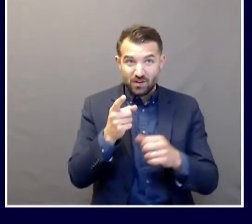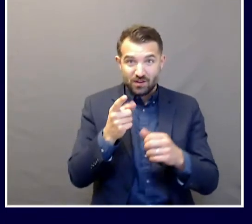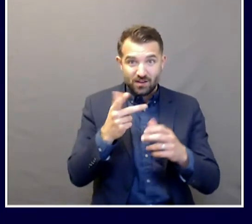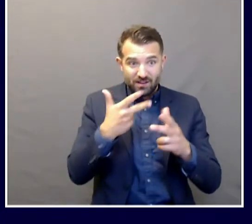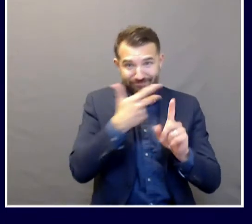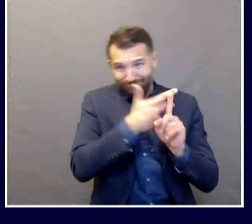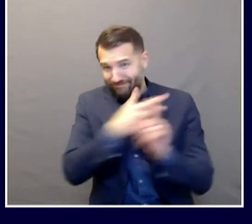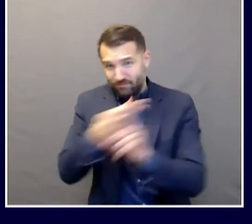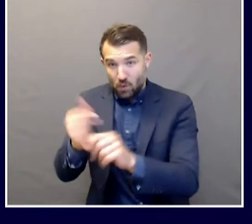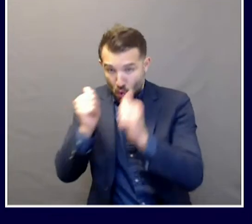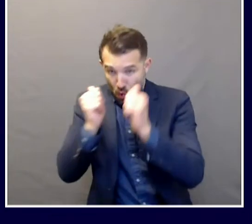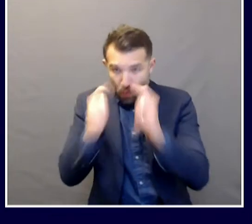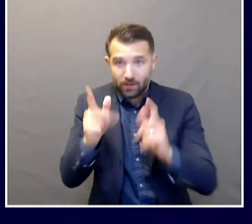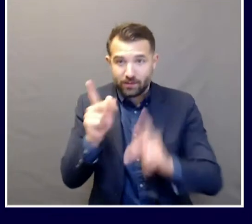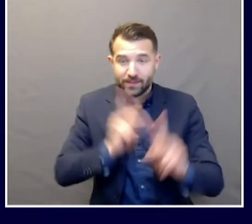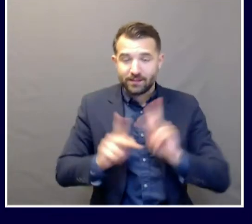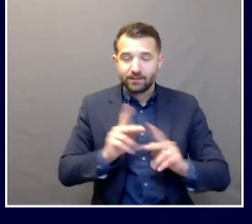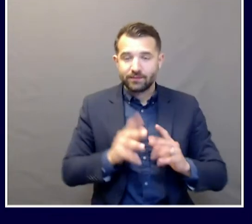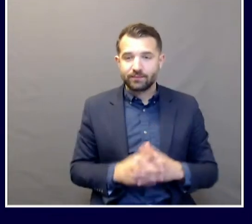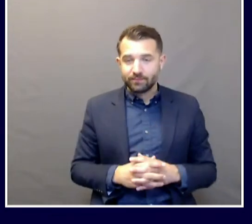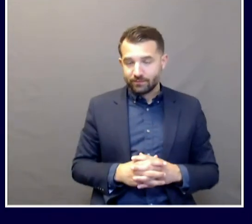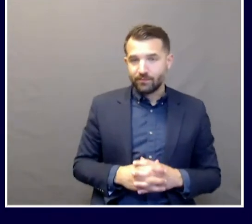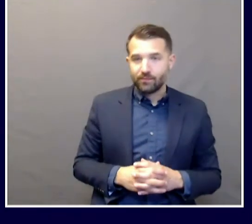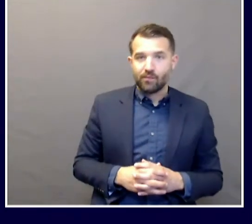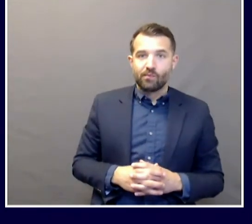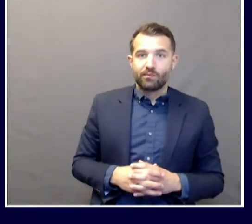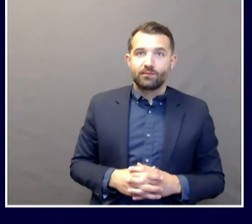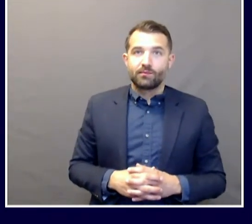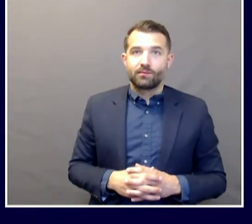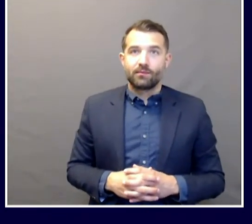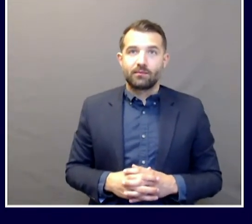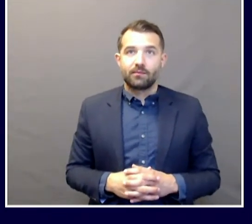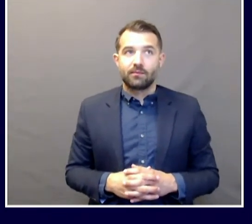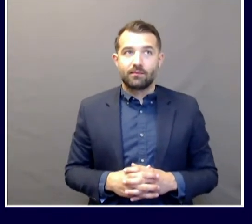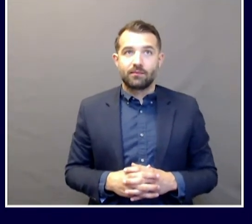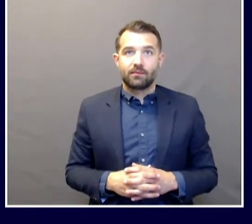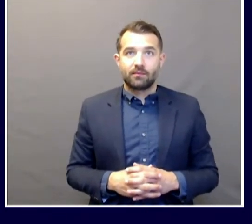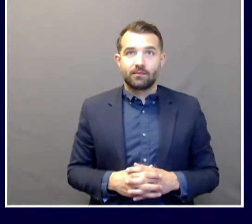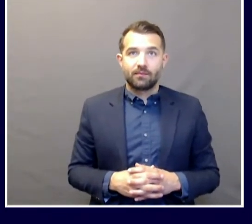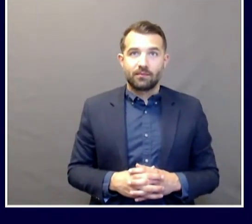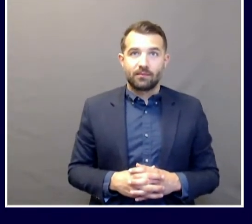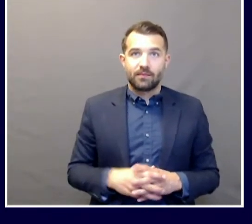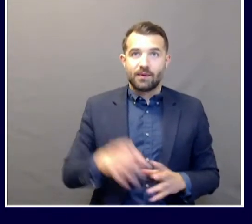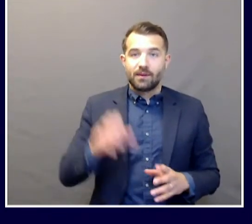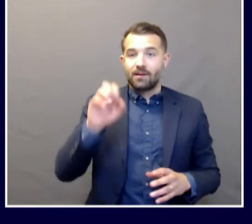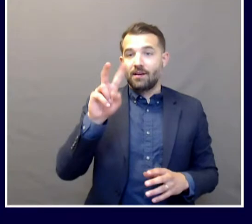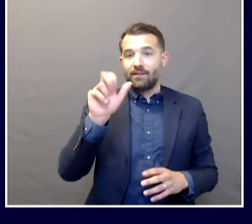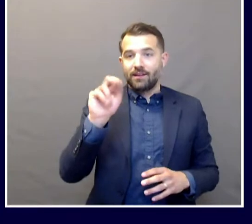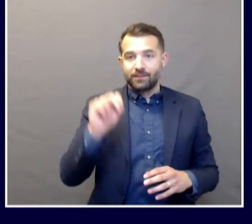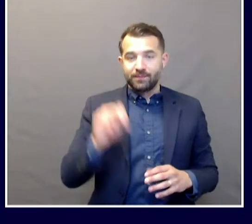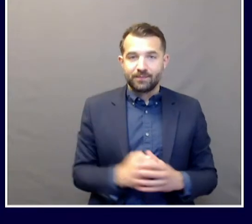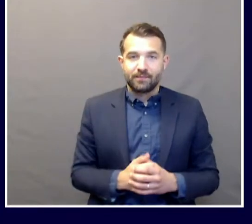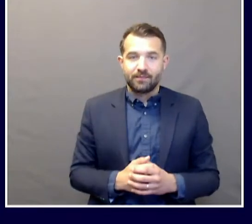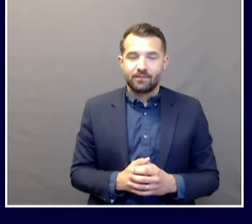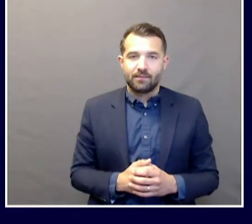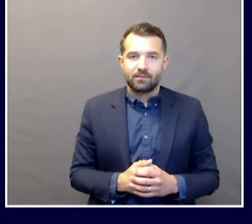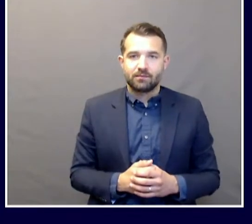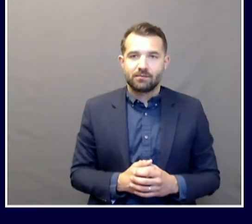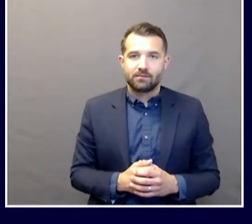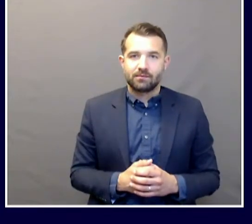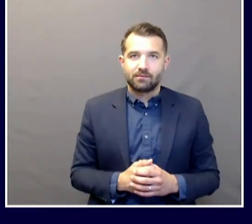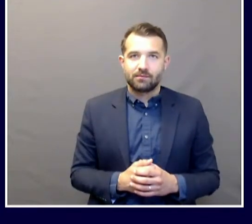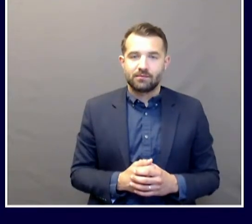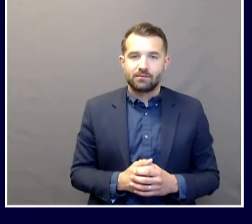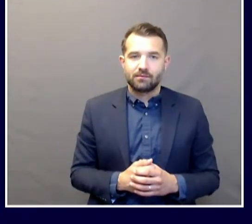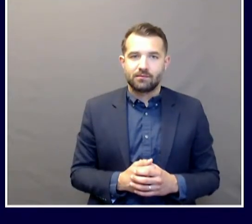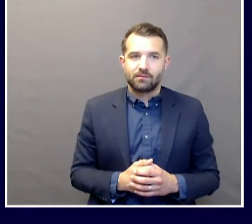Thank you. Yep, let me go over to Evan Pop next. Hi, Dr. Shah, thank you. So you talked about focusing